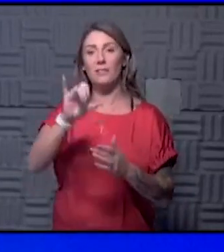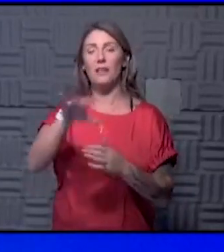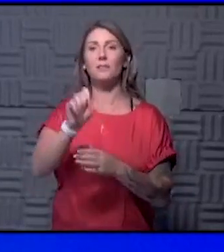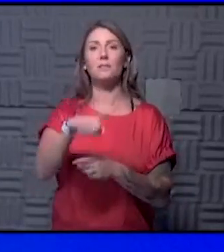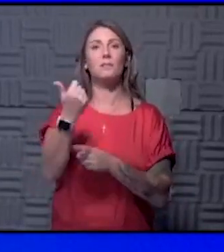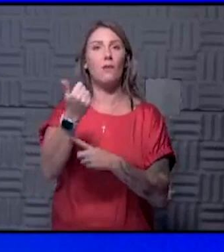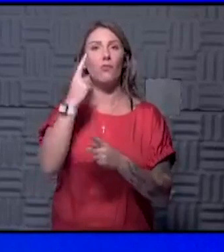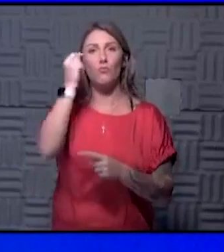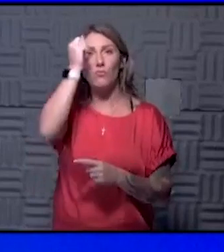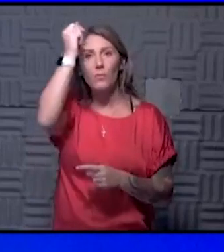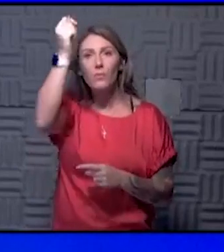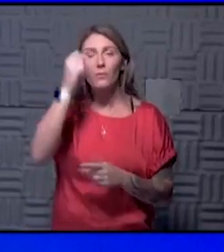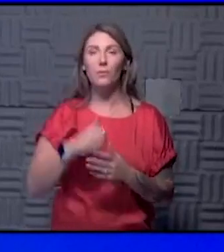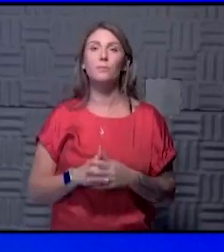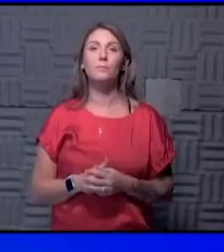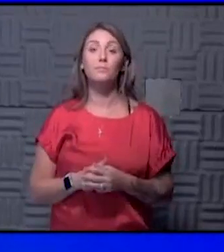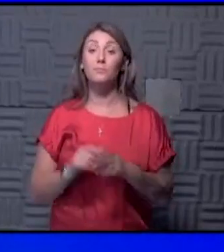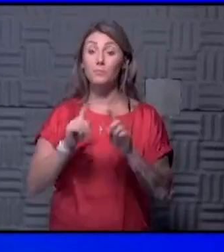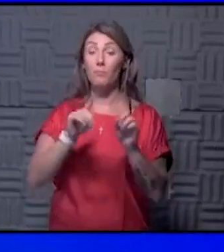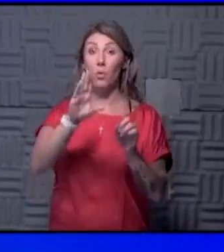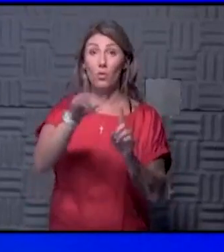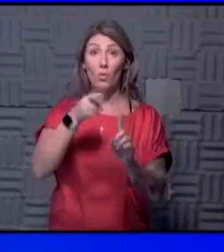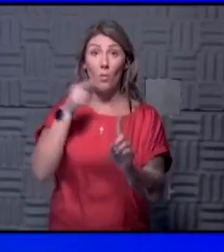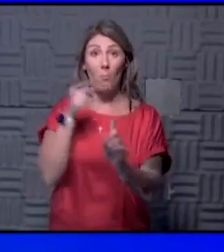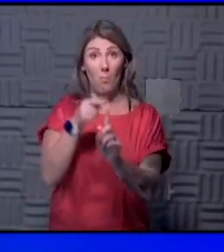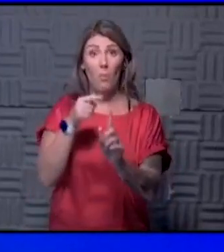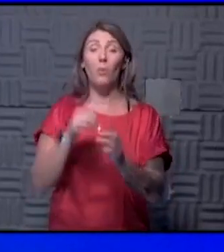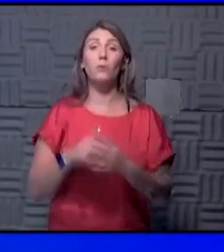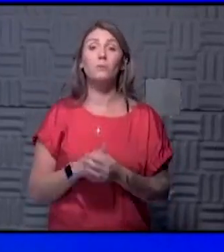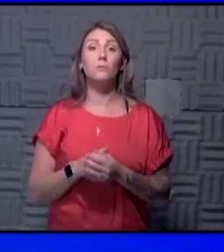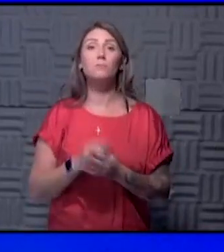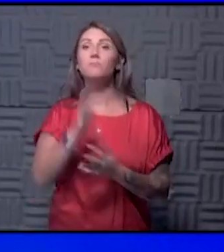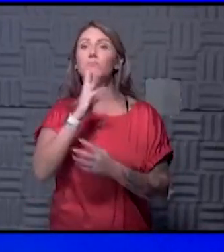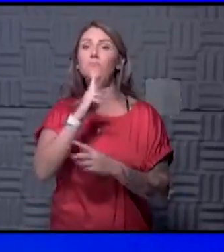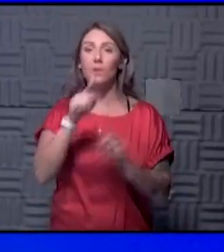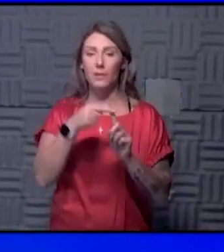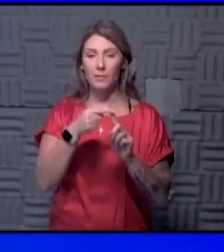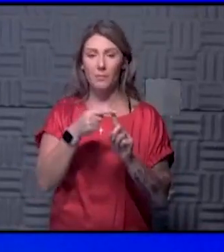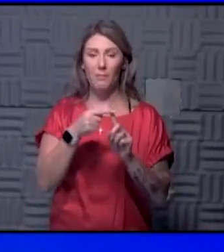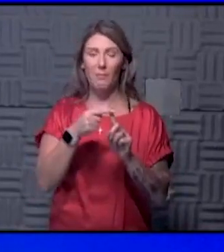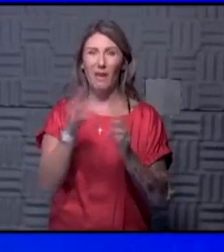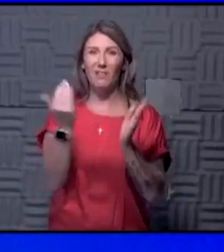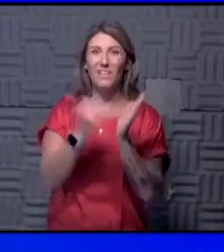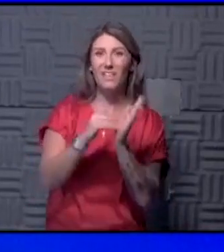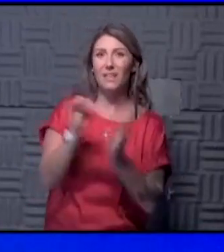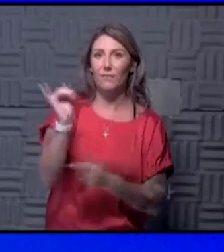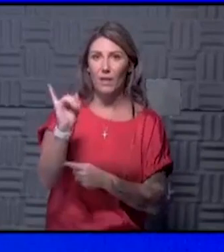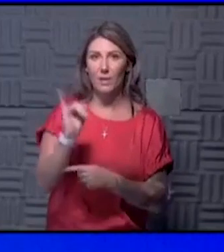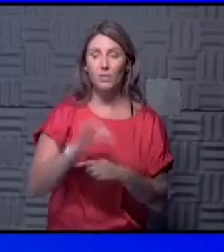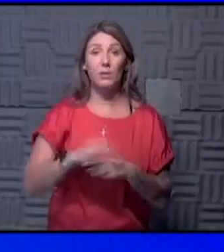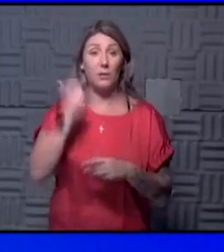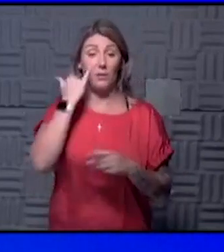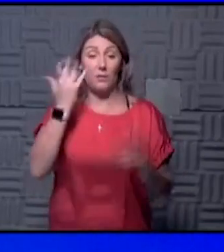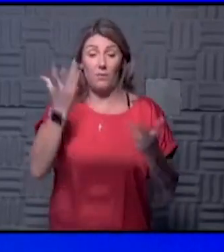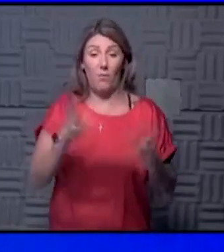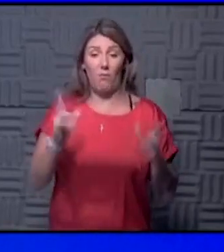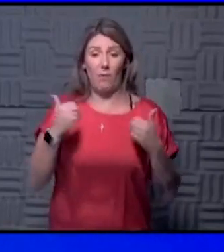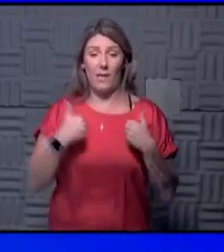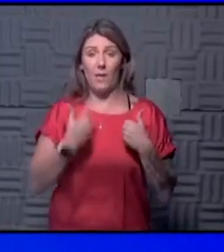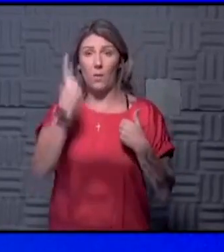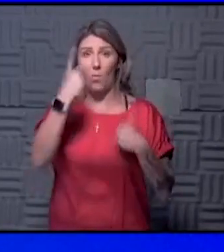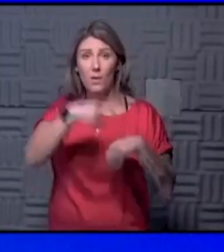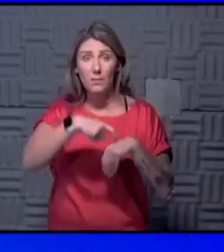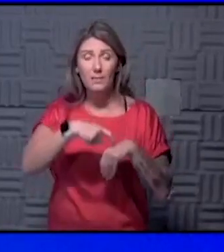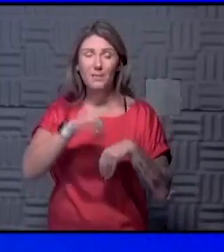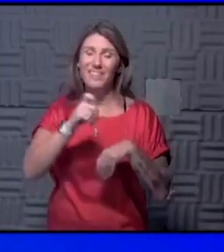other theory behind that. But to your point, talking about reinfection, if you've already had it once, that is a